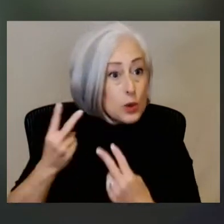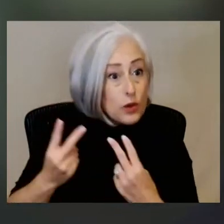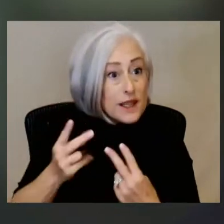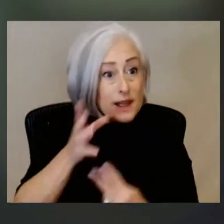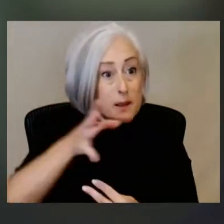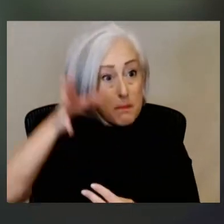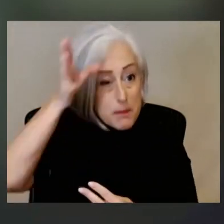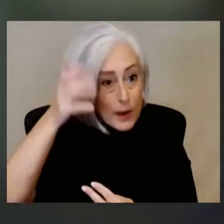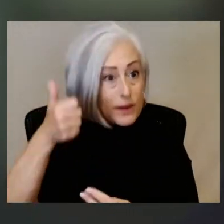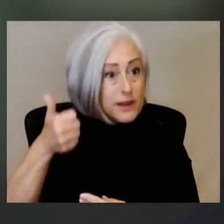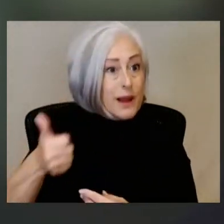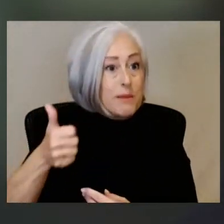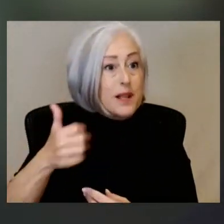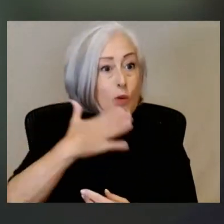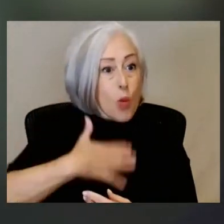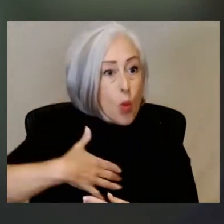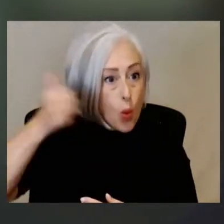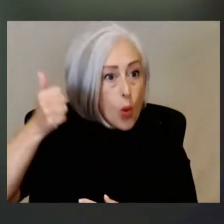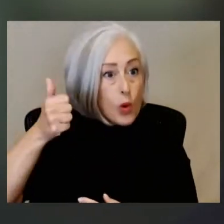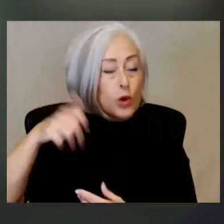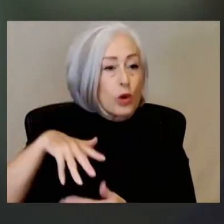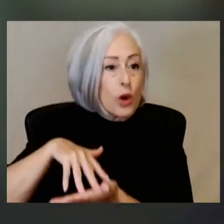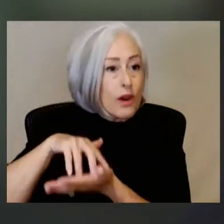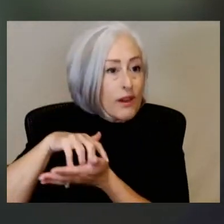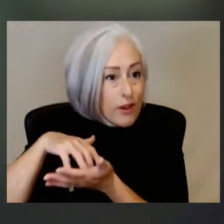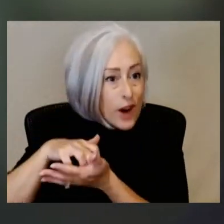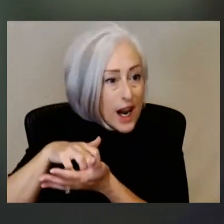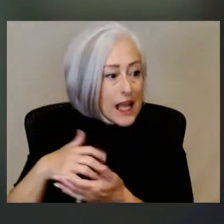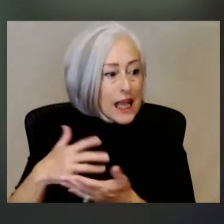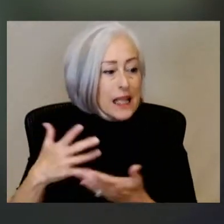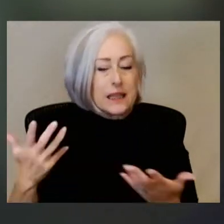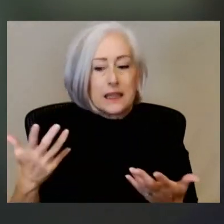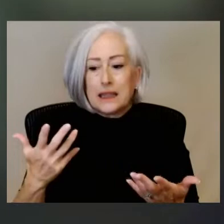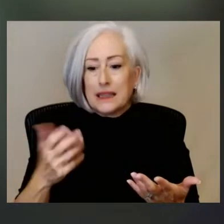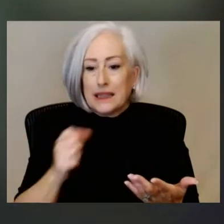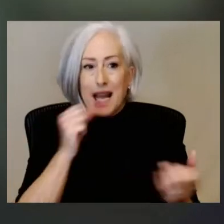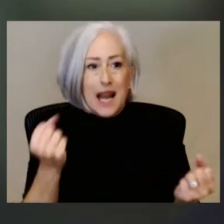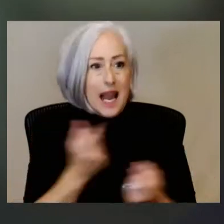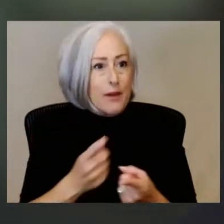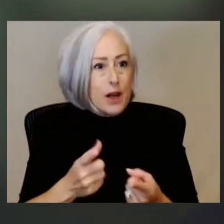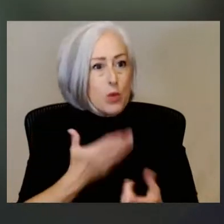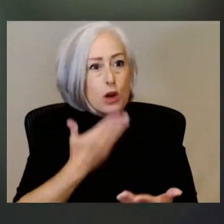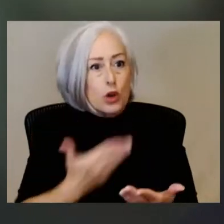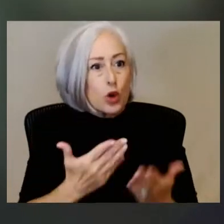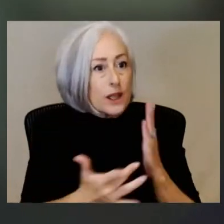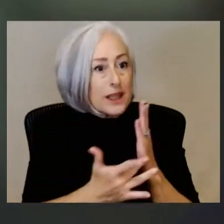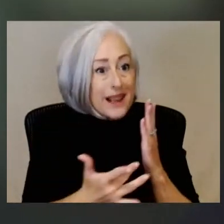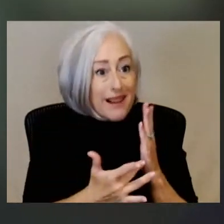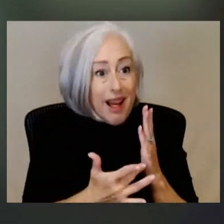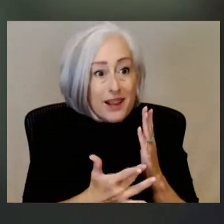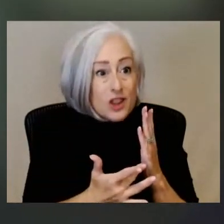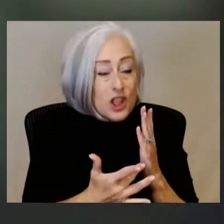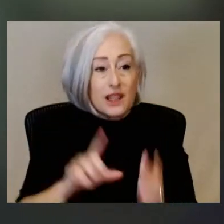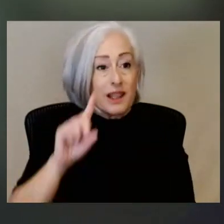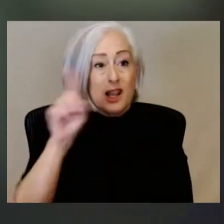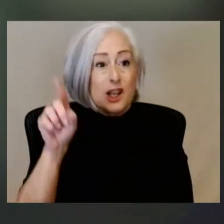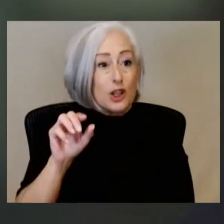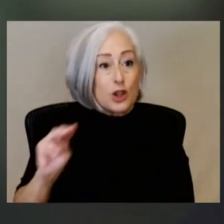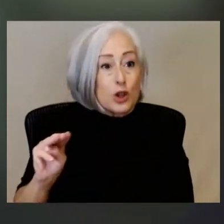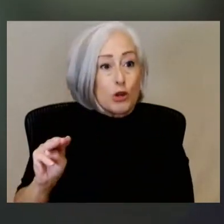frail. People are not all about technology, so Zoom isn't an answer for